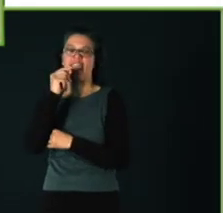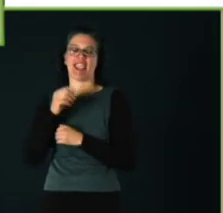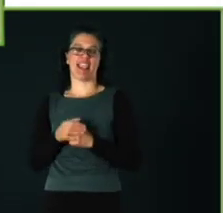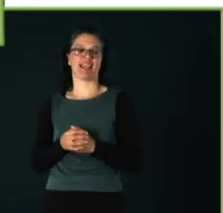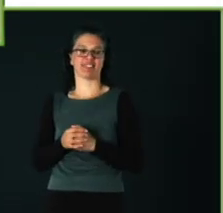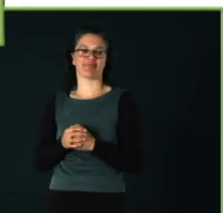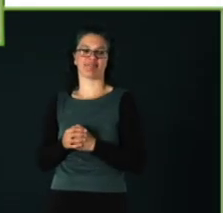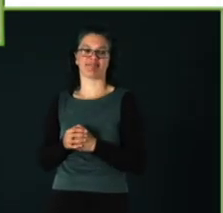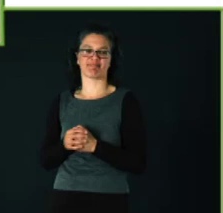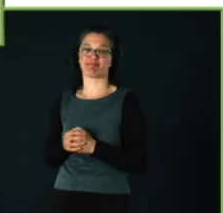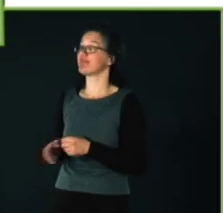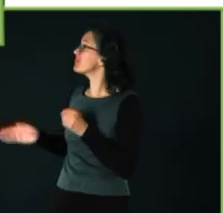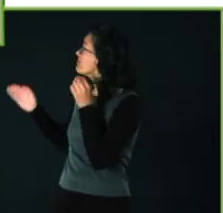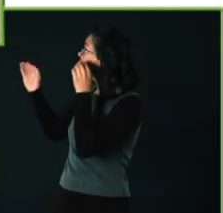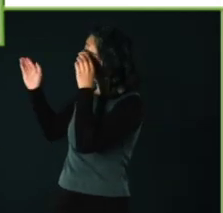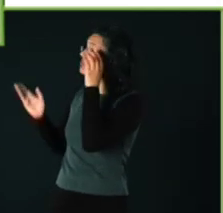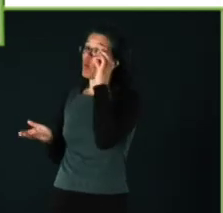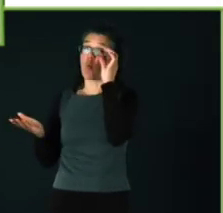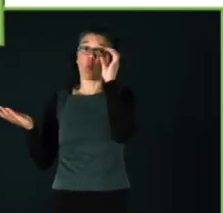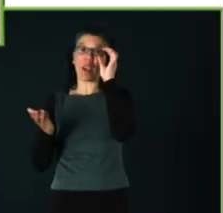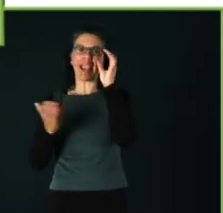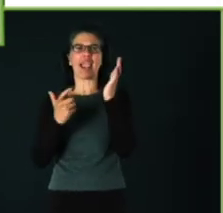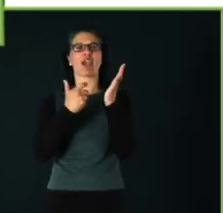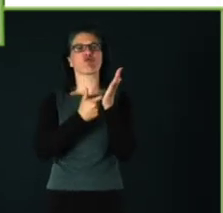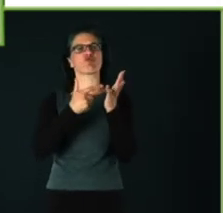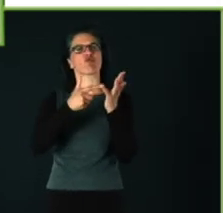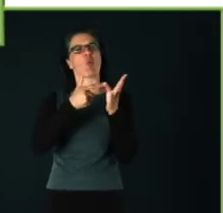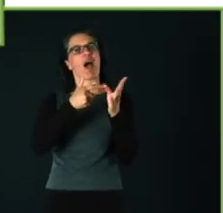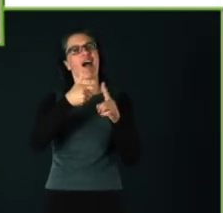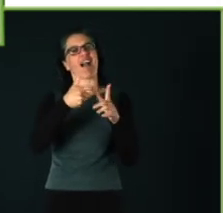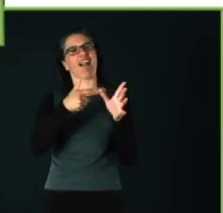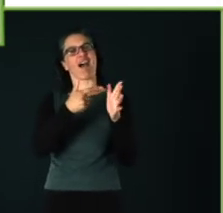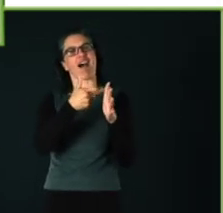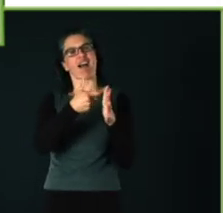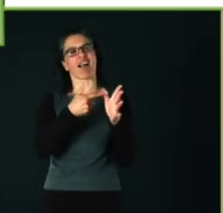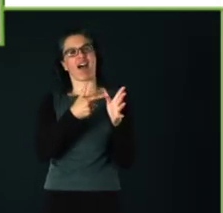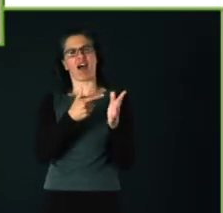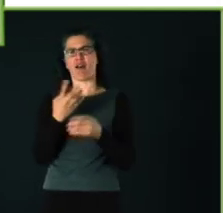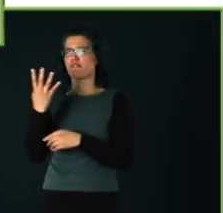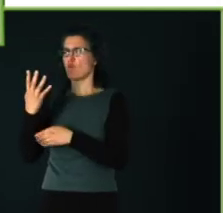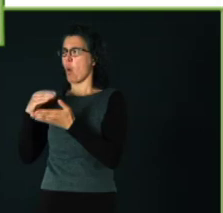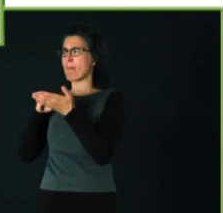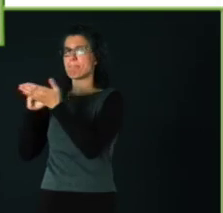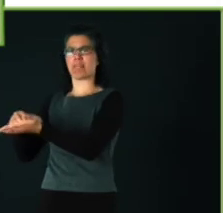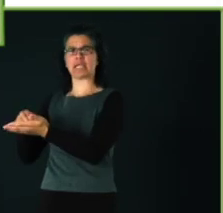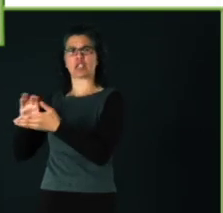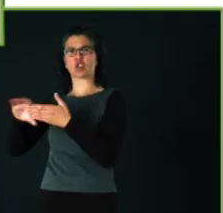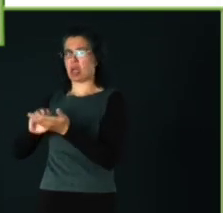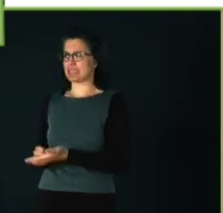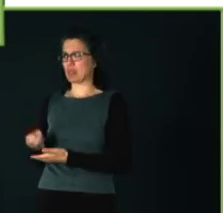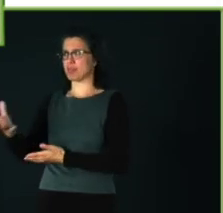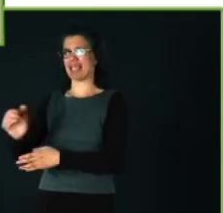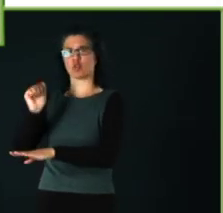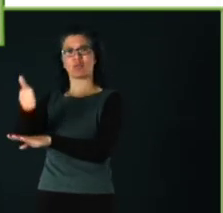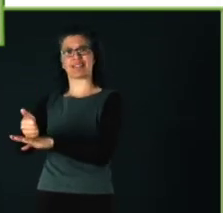This is down at Ruakaka. There's two subdivisions there, $40 million thereabouts spent, and there's only one building on it. I think